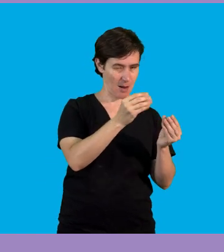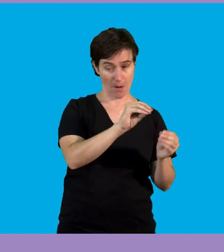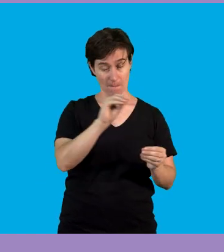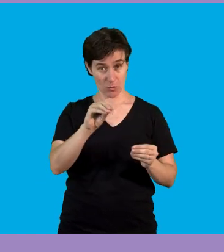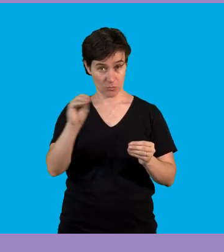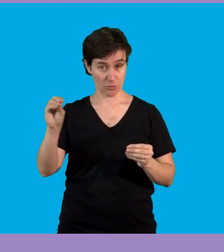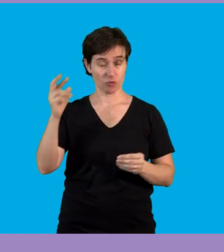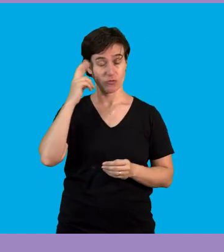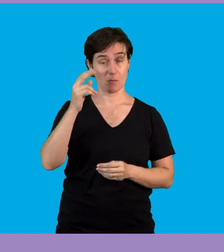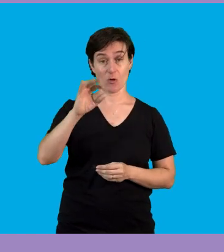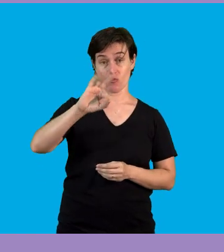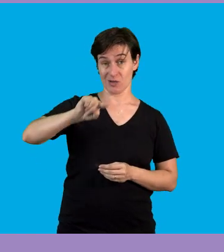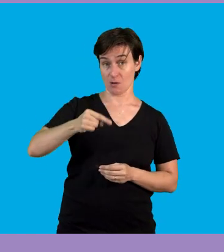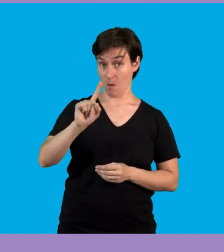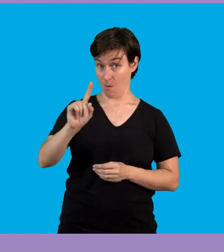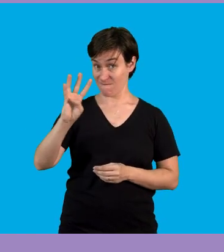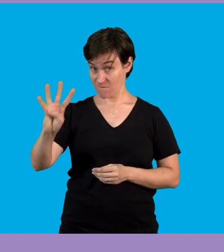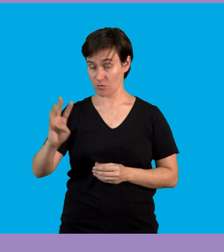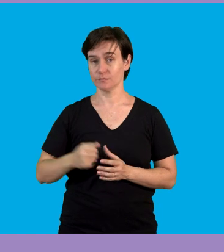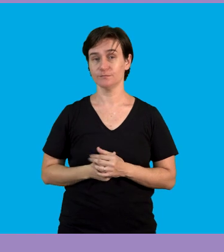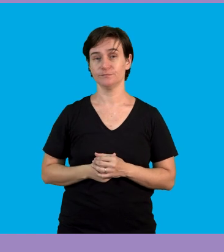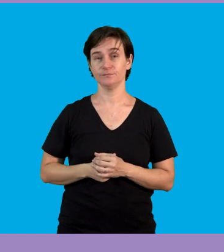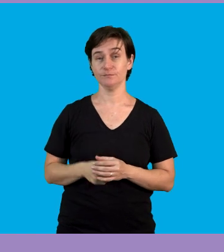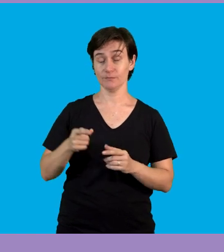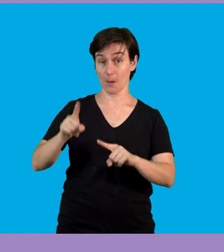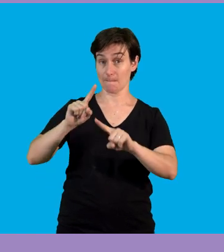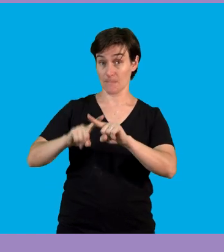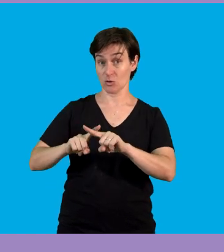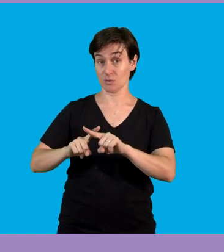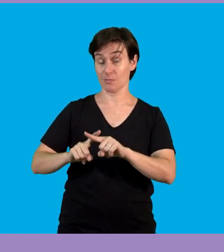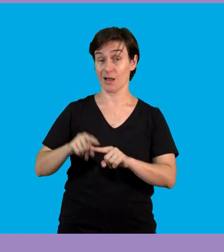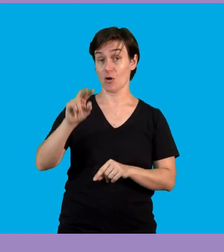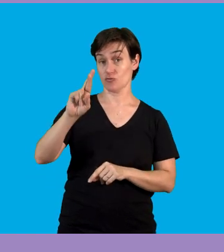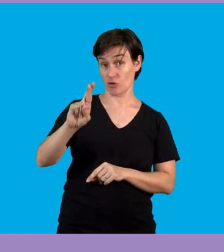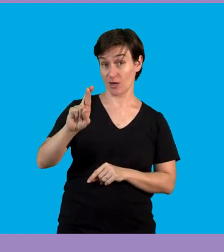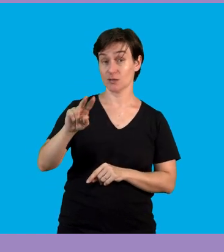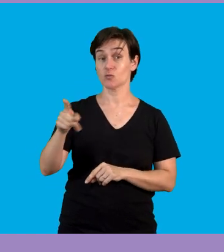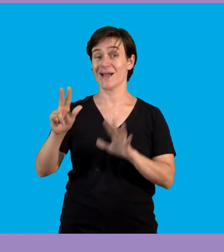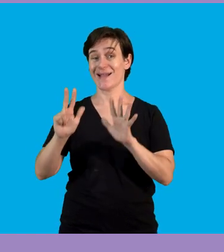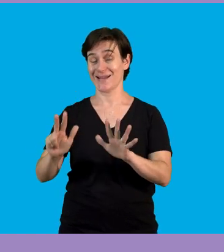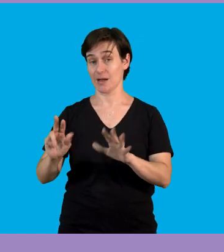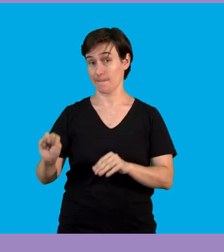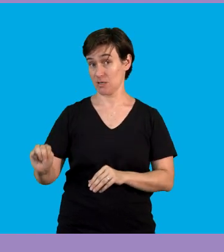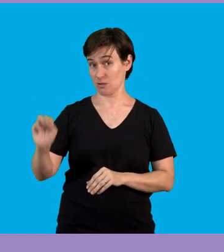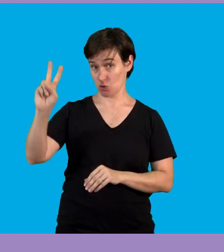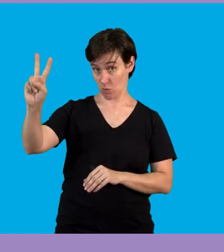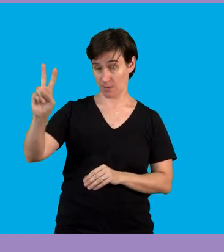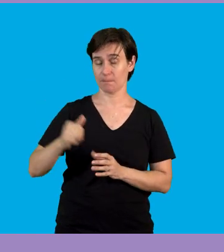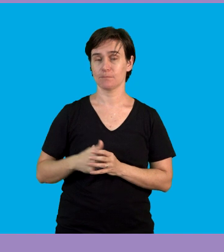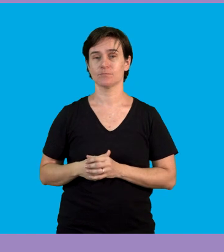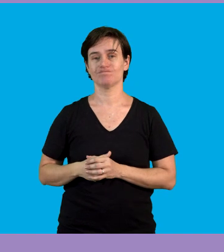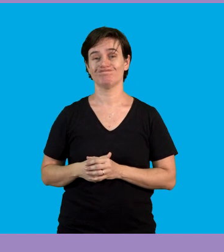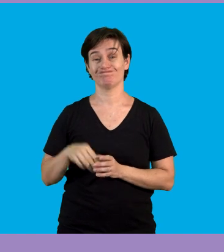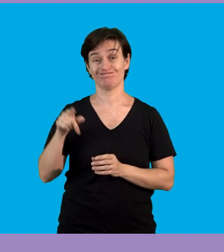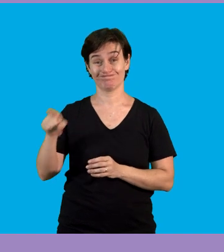is 3,14. We are going to multiply this by our radius, which is our 8 meters squared. We're